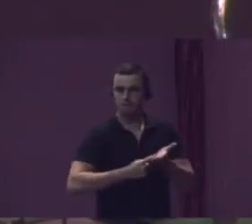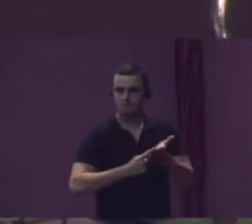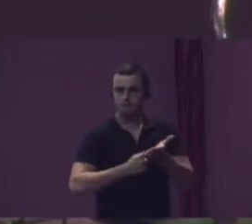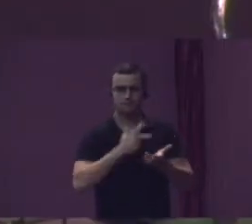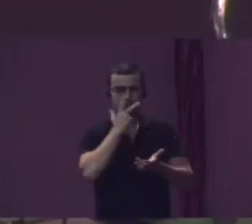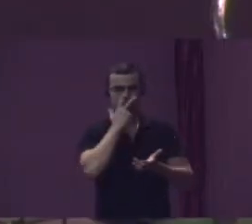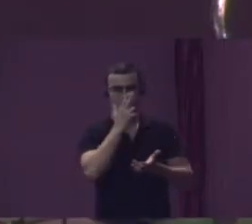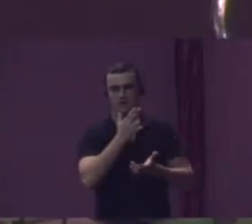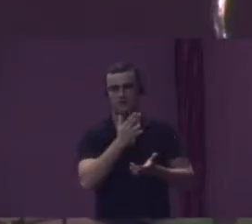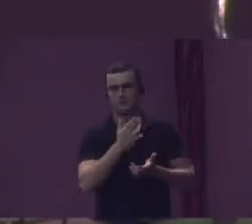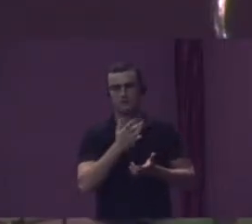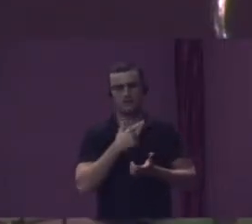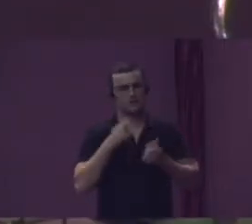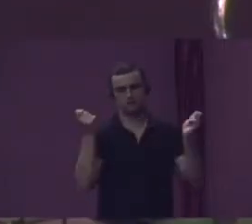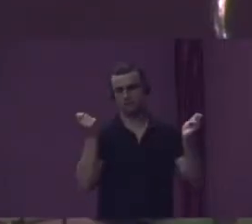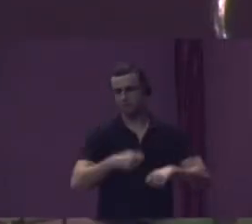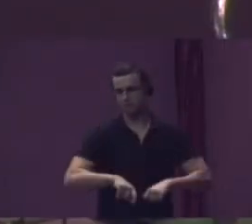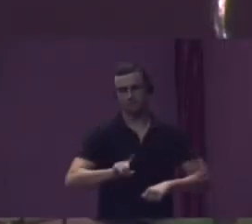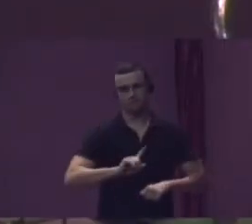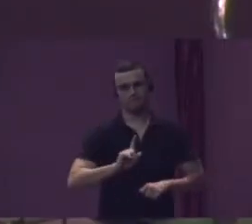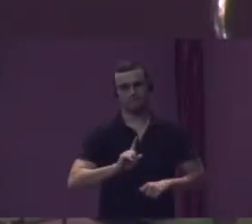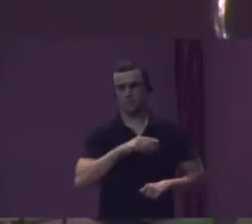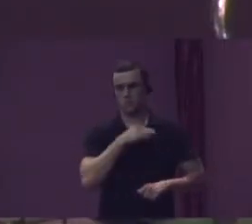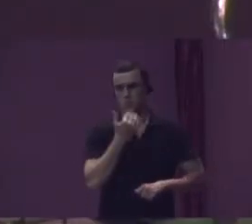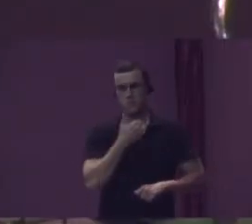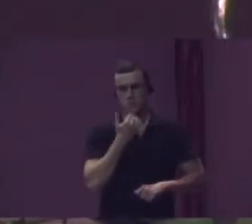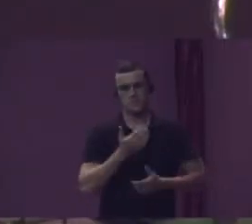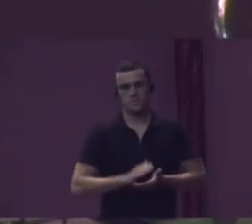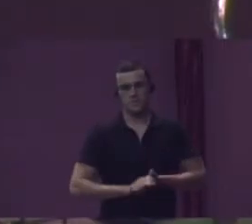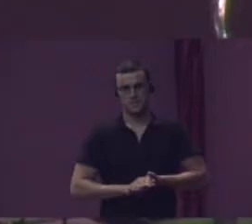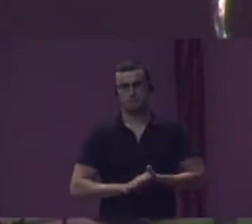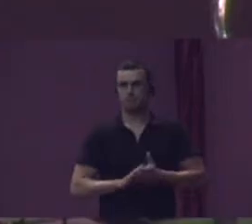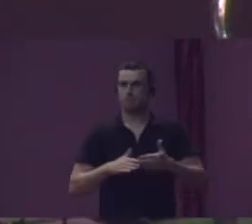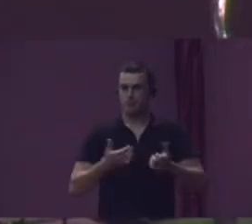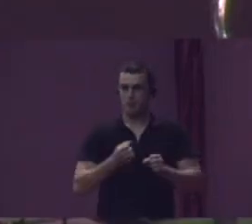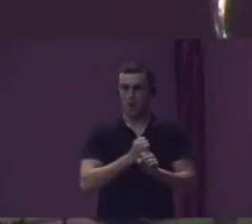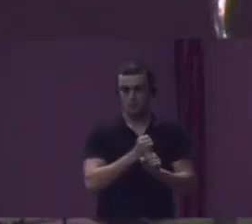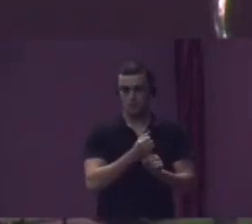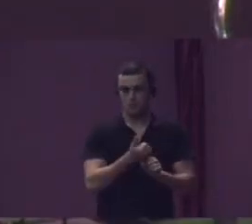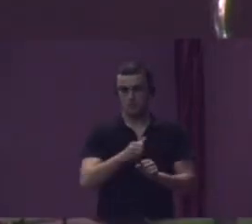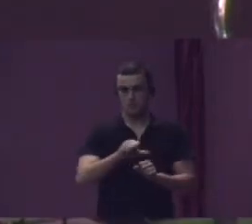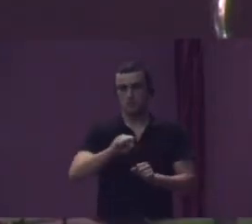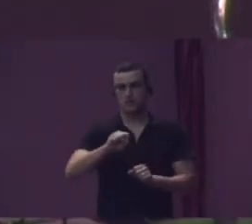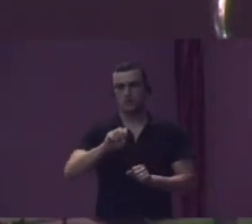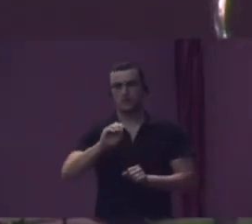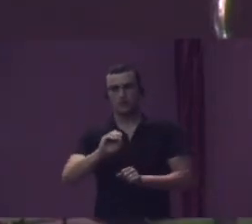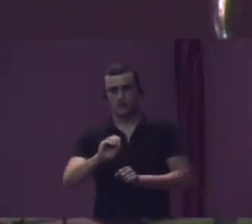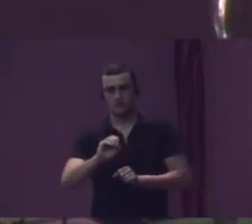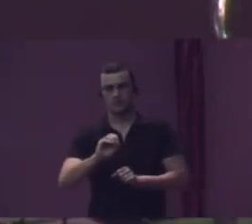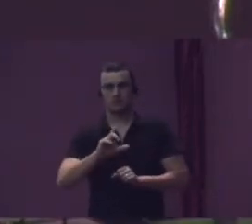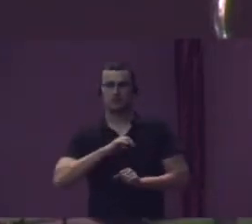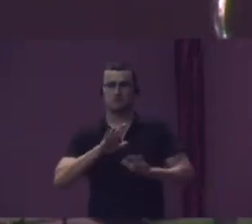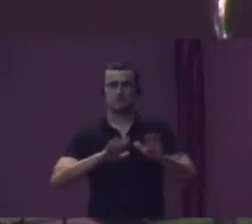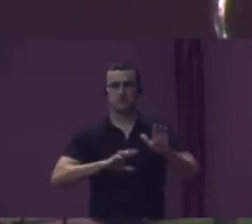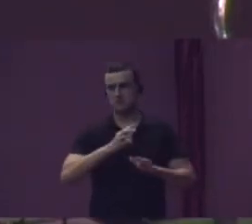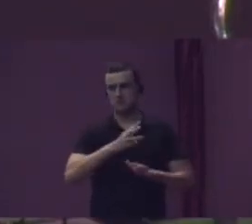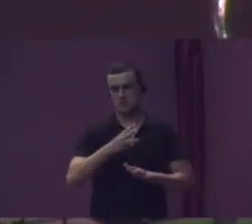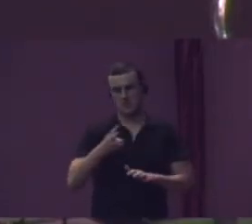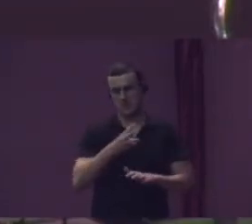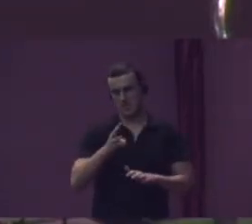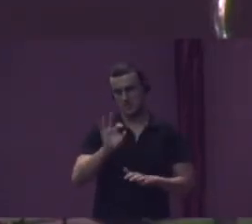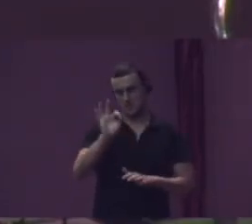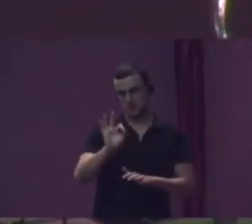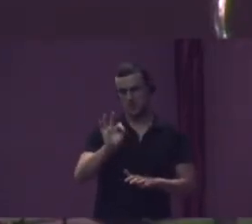up to 27% by 1980, around 33% by 1990, and well